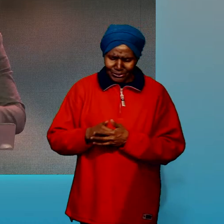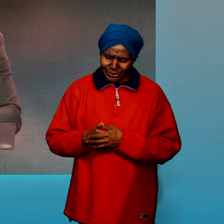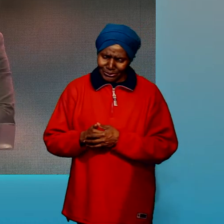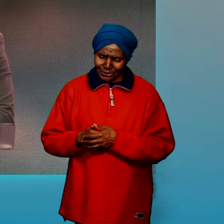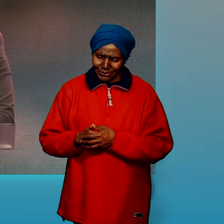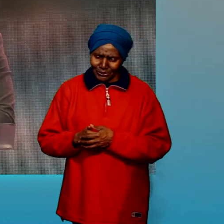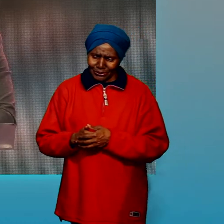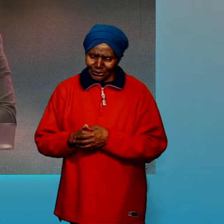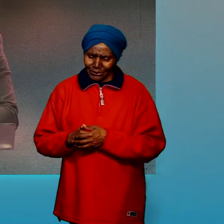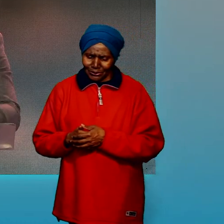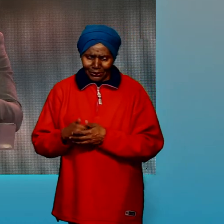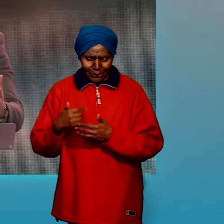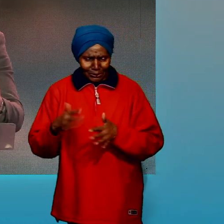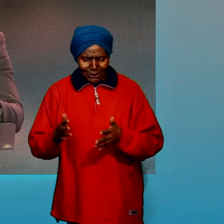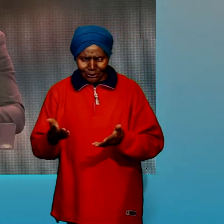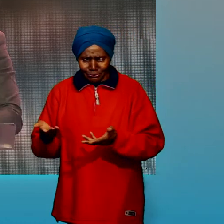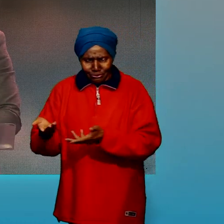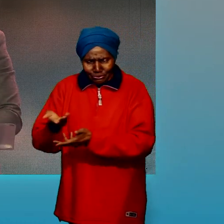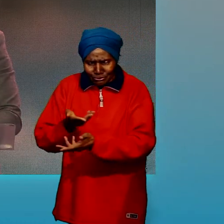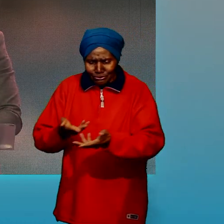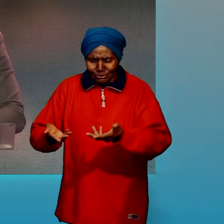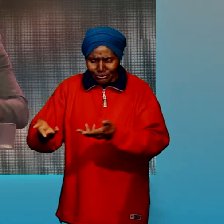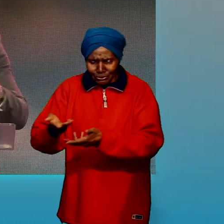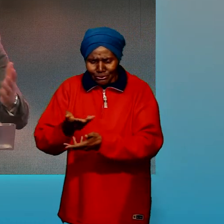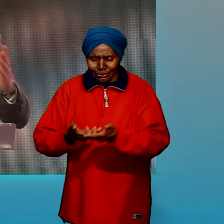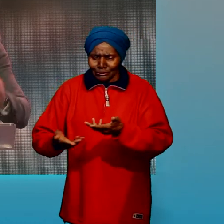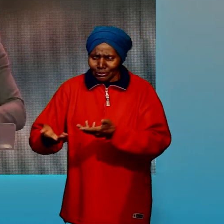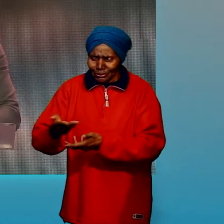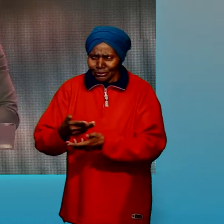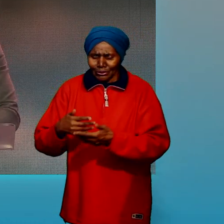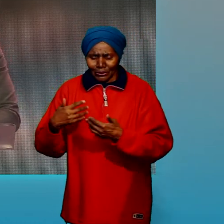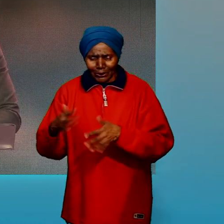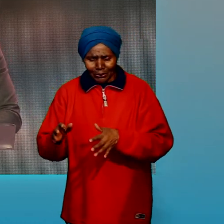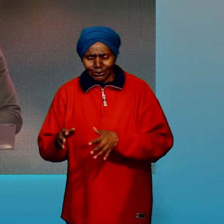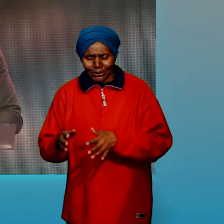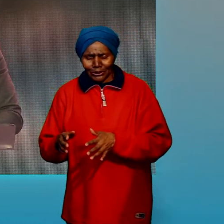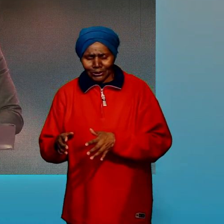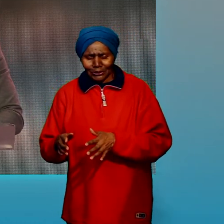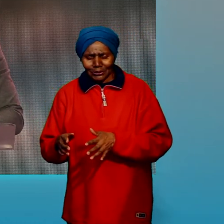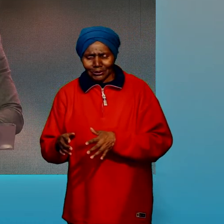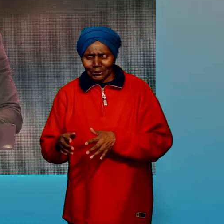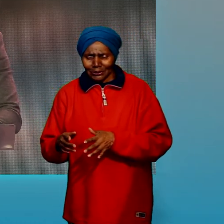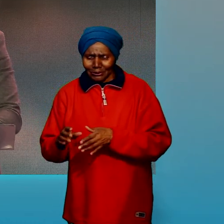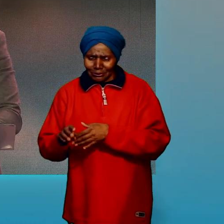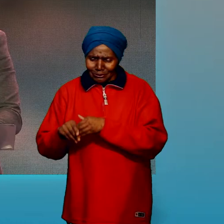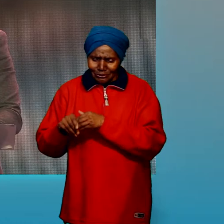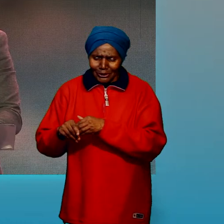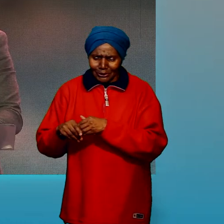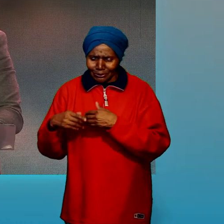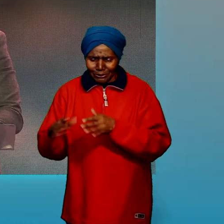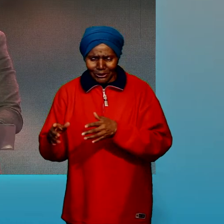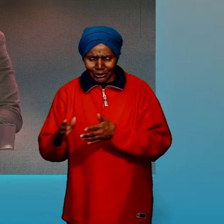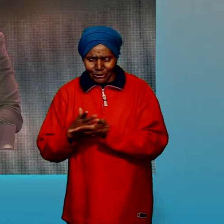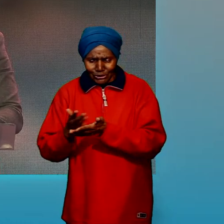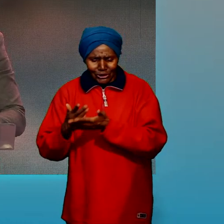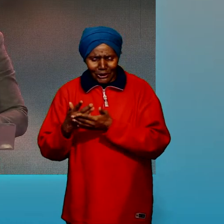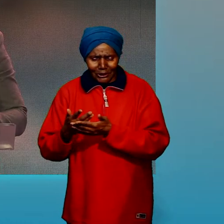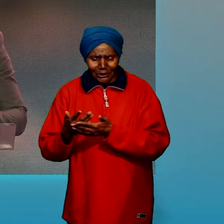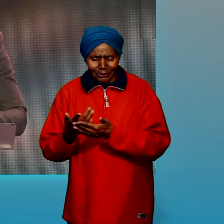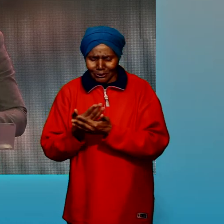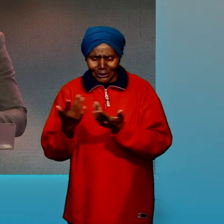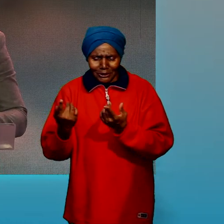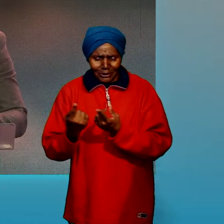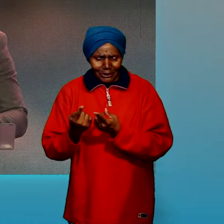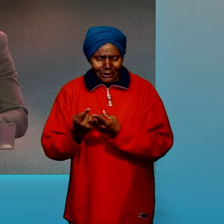they would have spent lots of time in the open terrain, sleeping quite literally under the stars, ready for another bleak